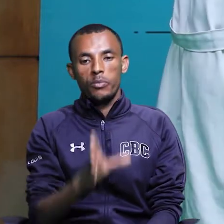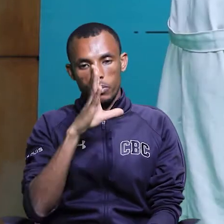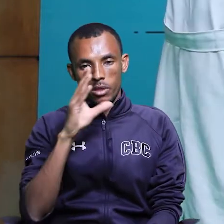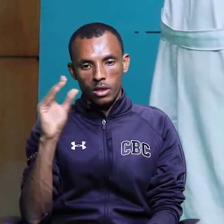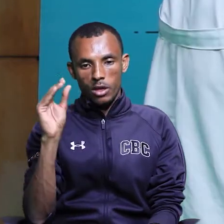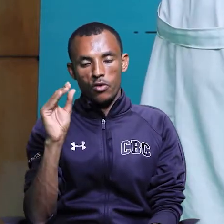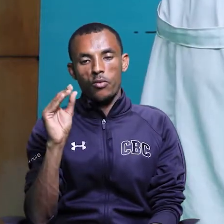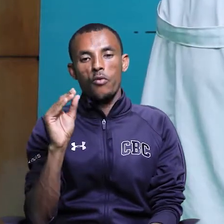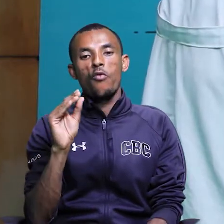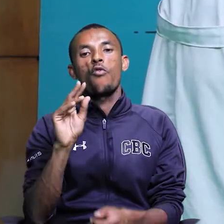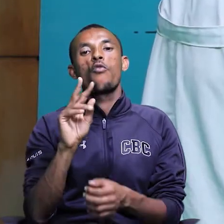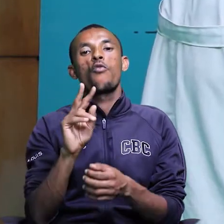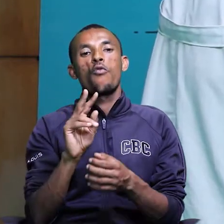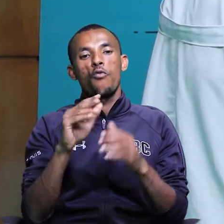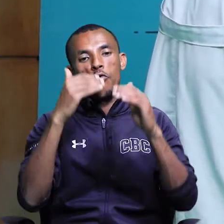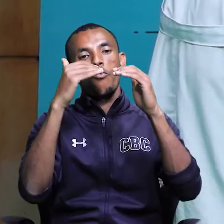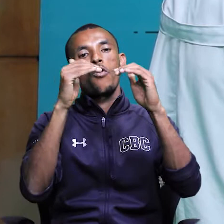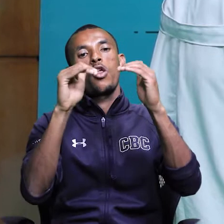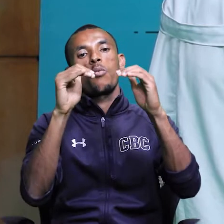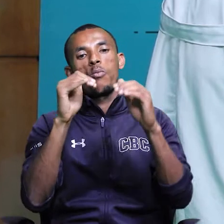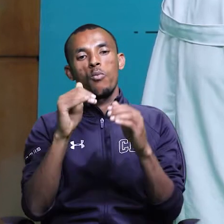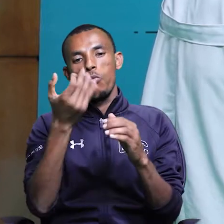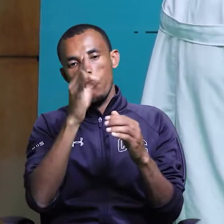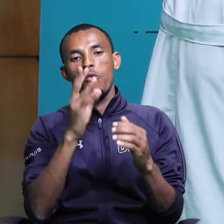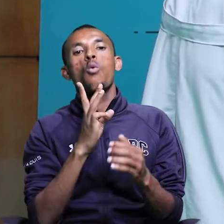And volume of water.